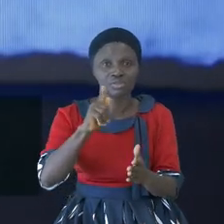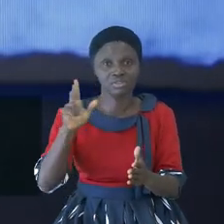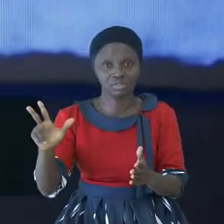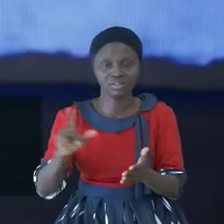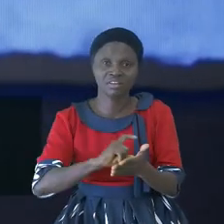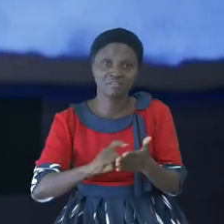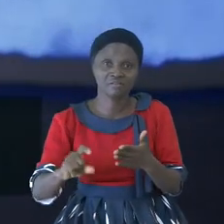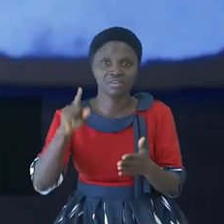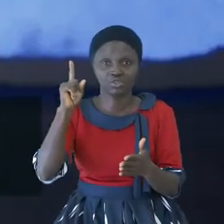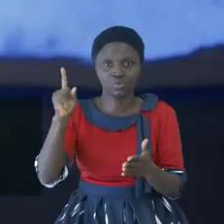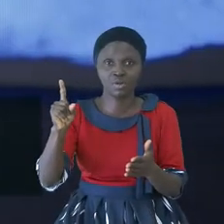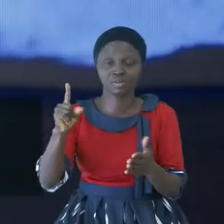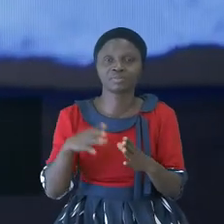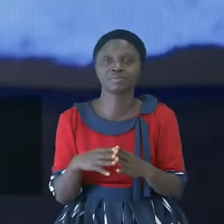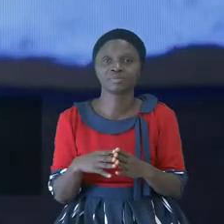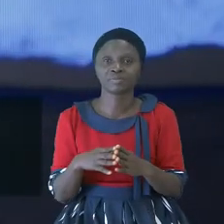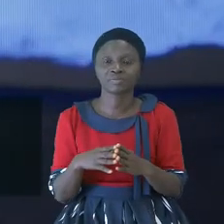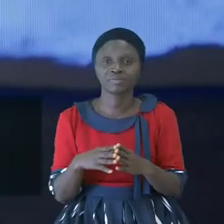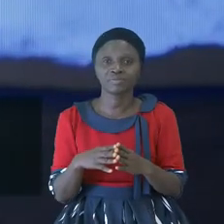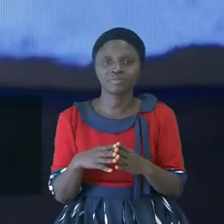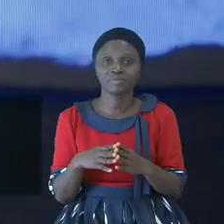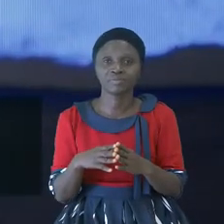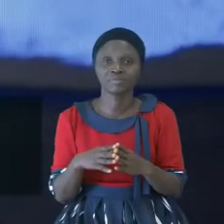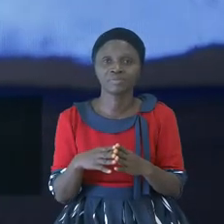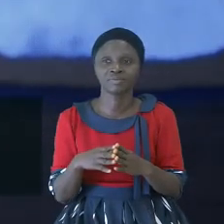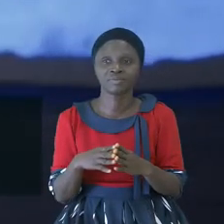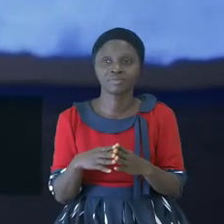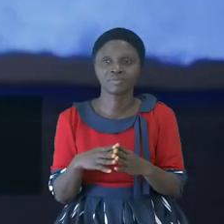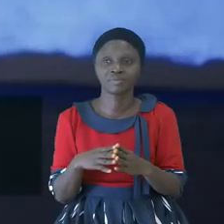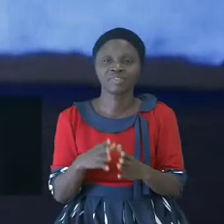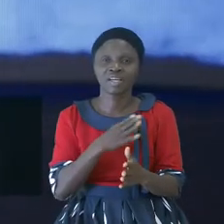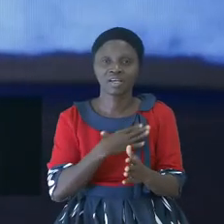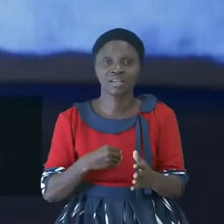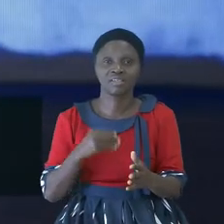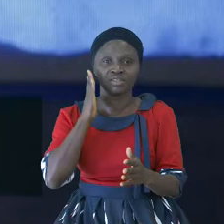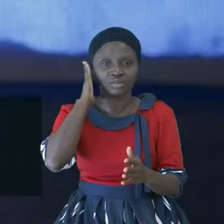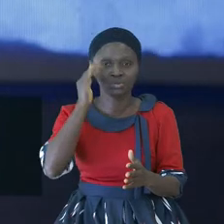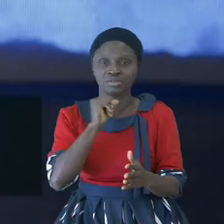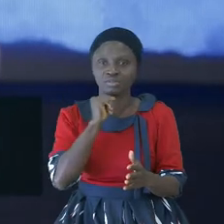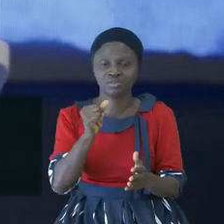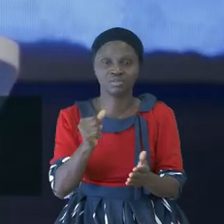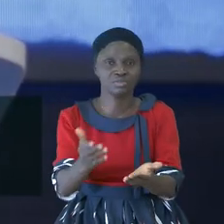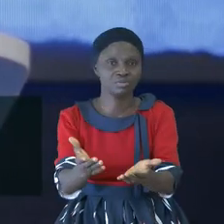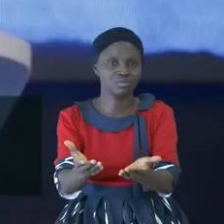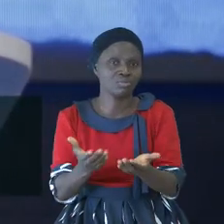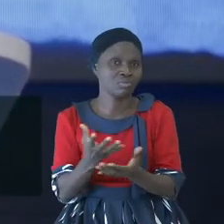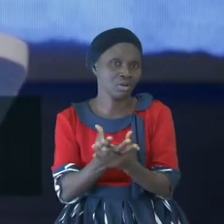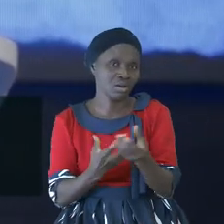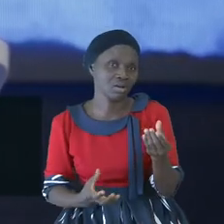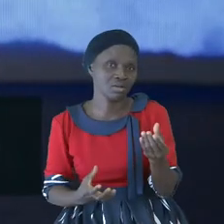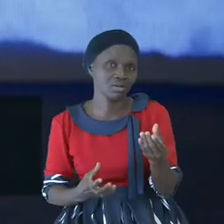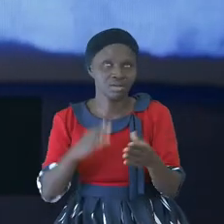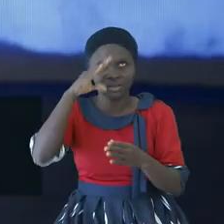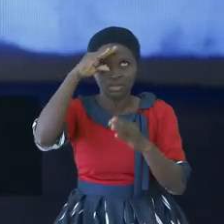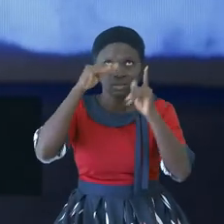Lord is my shepherd, I shall not want. He maketh